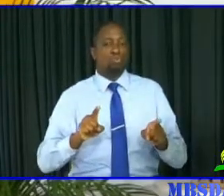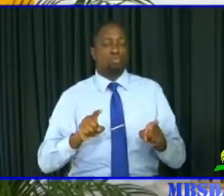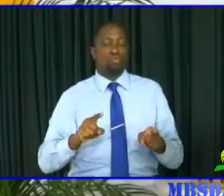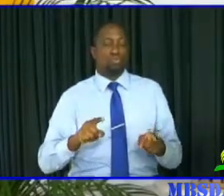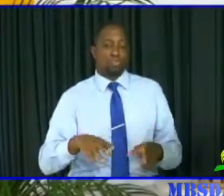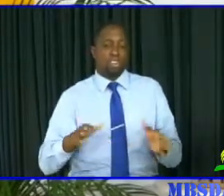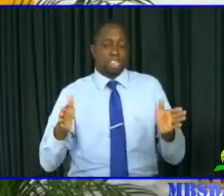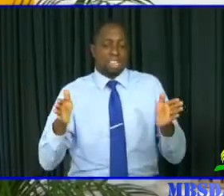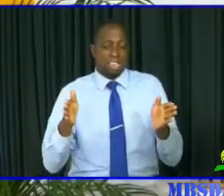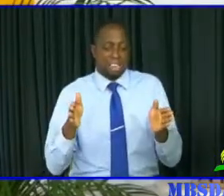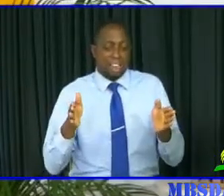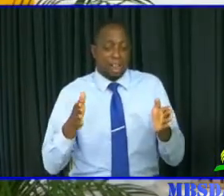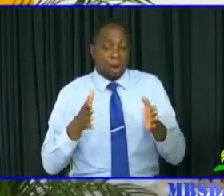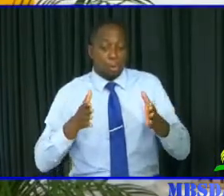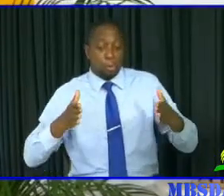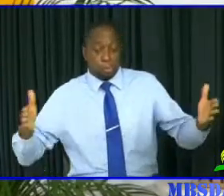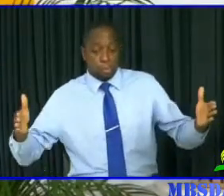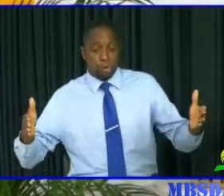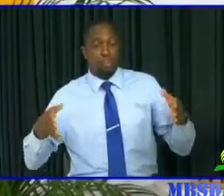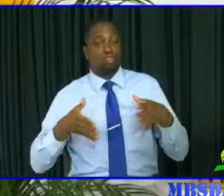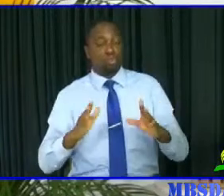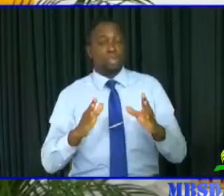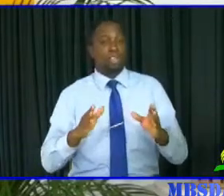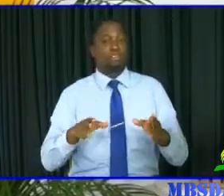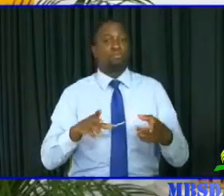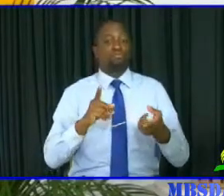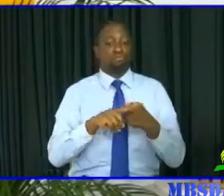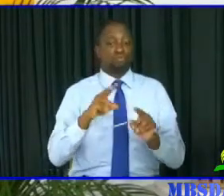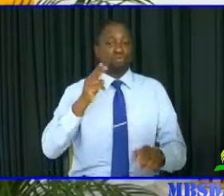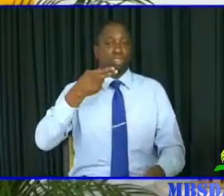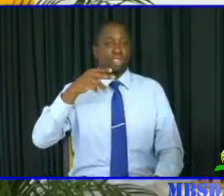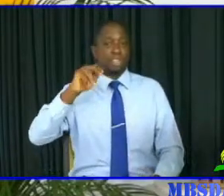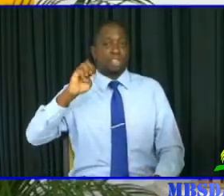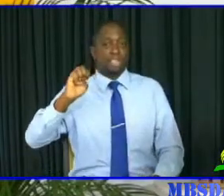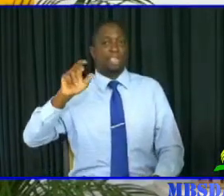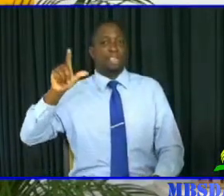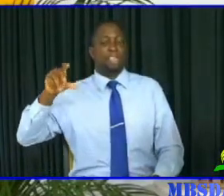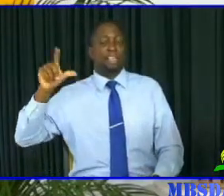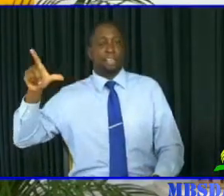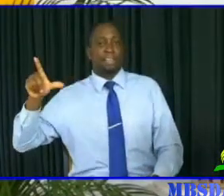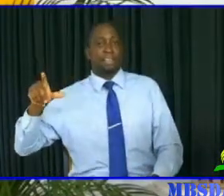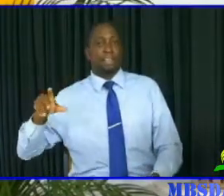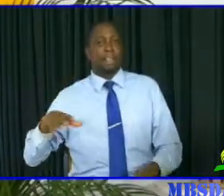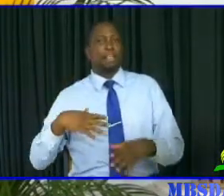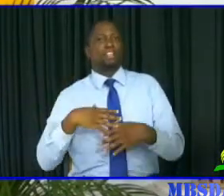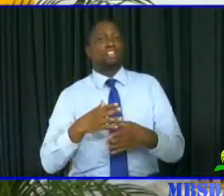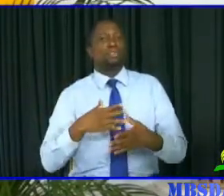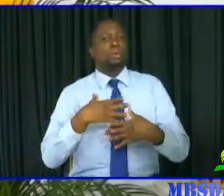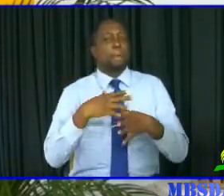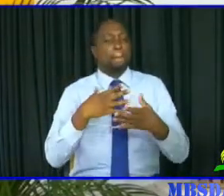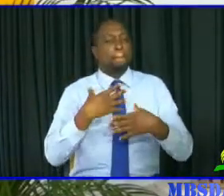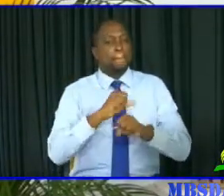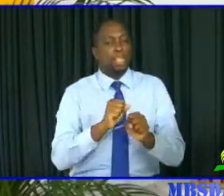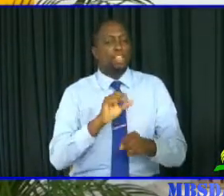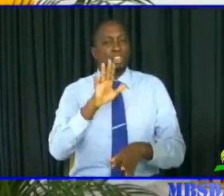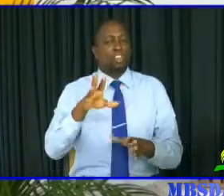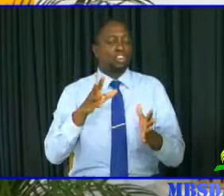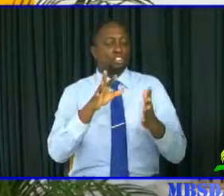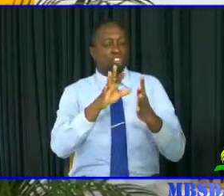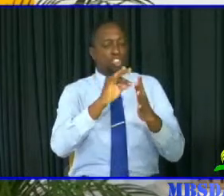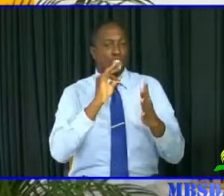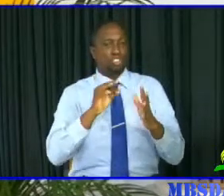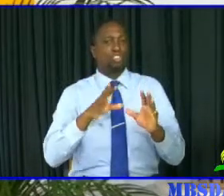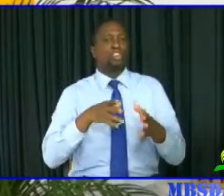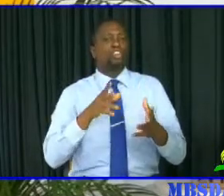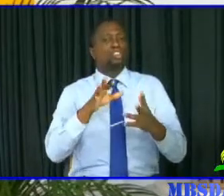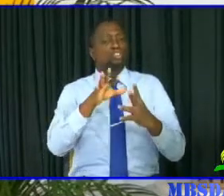You're choosing to be baptized. You're choosing to live with Jesus forever. Make your choice. Choose